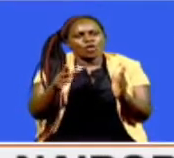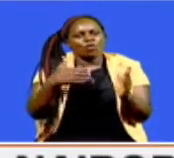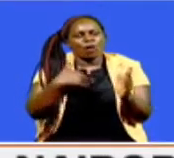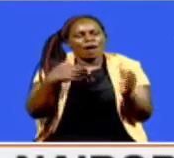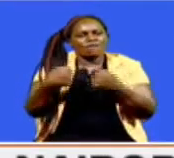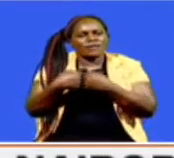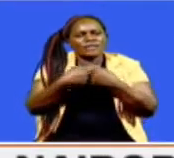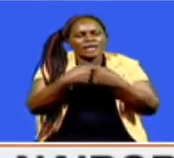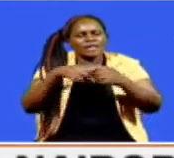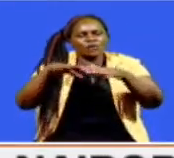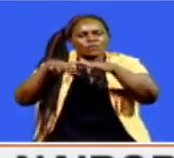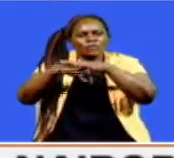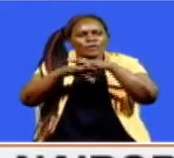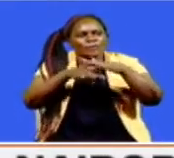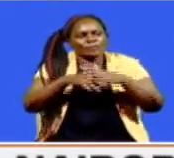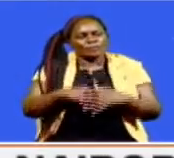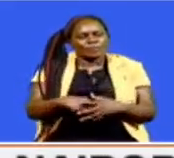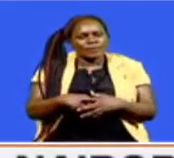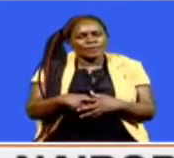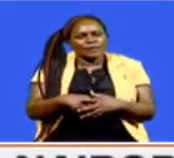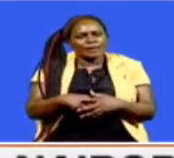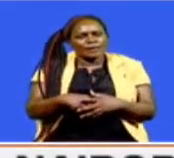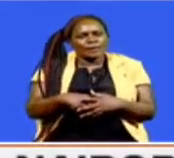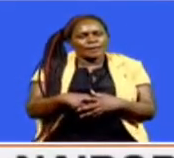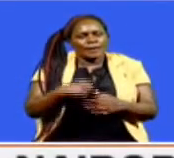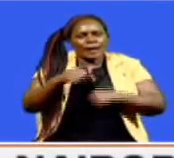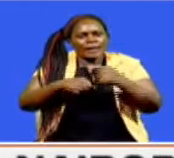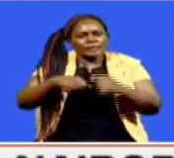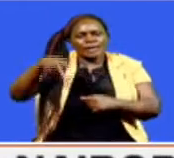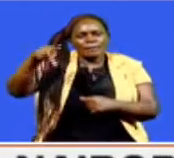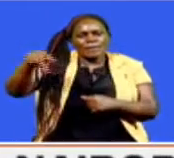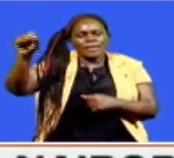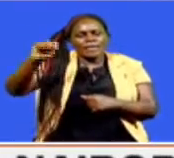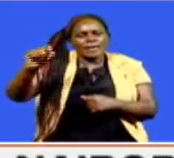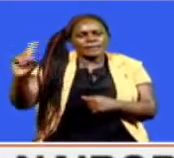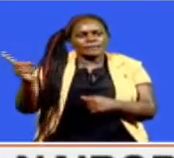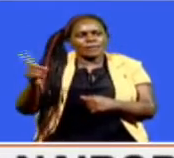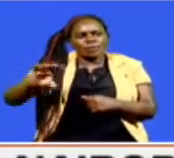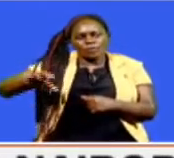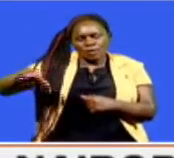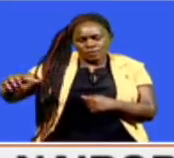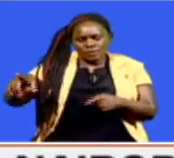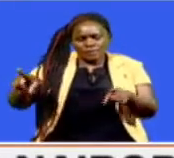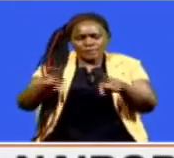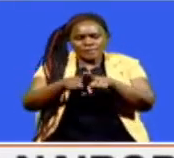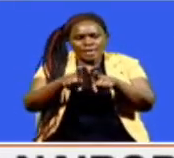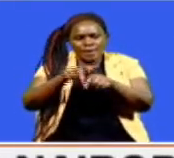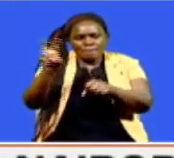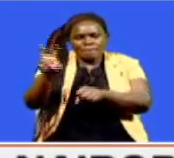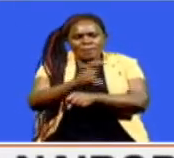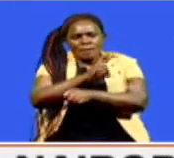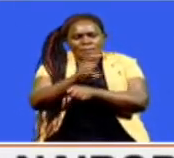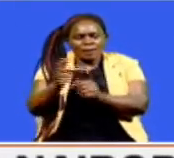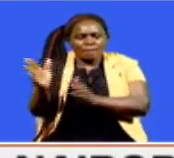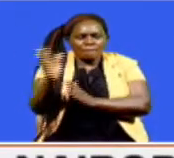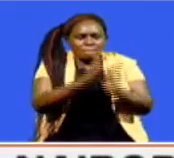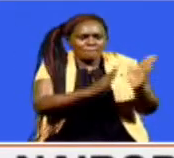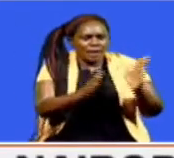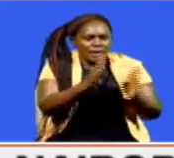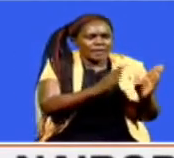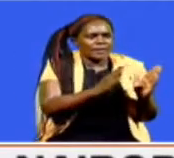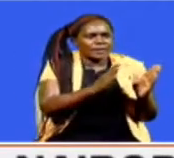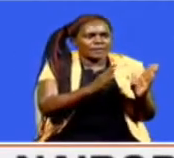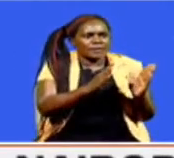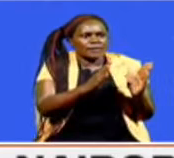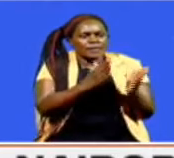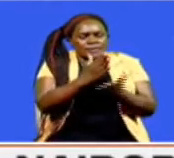in terms of access. Kulingana na kaimu katibu katika kaunti ya Nairobi, ambaye pia anasimamia masuala ya mipango, Patrick